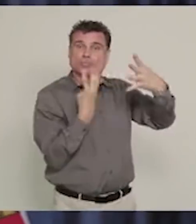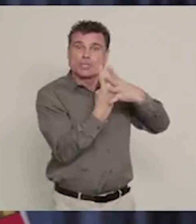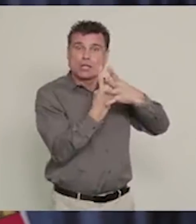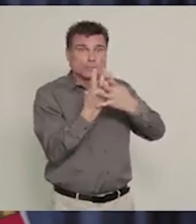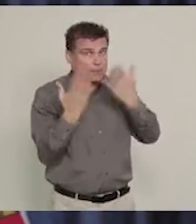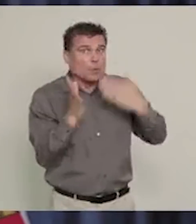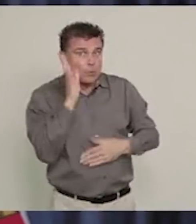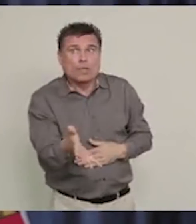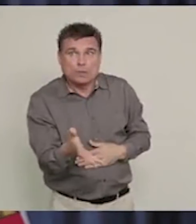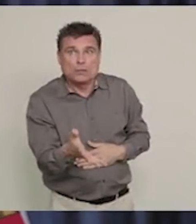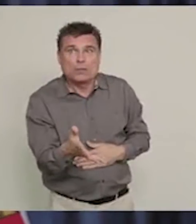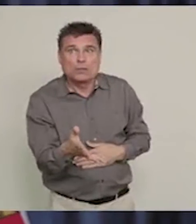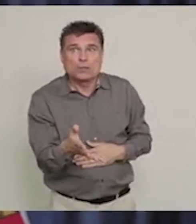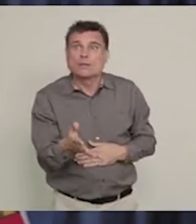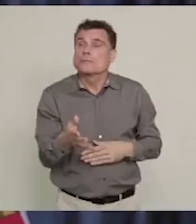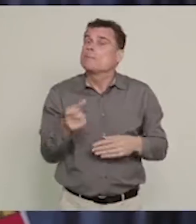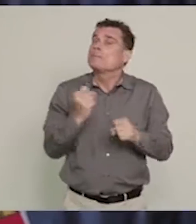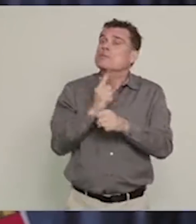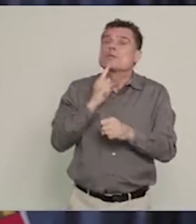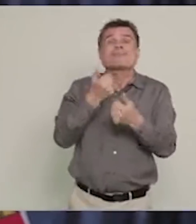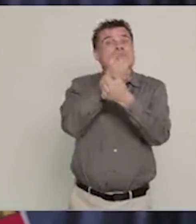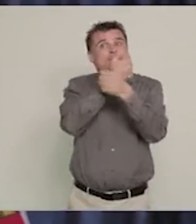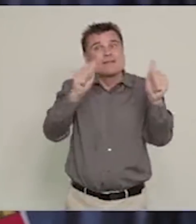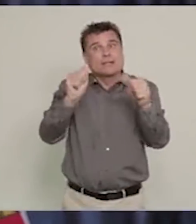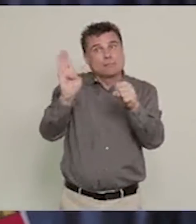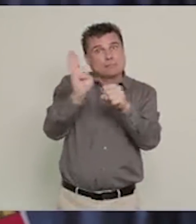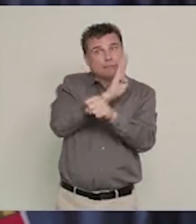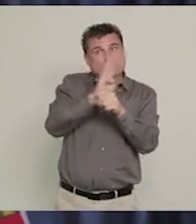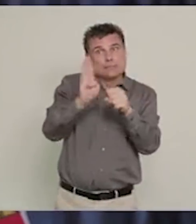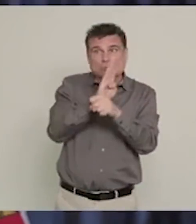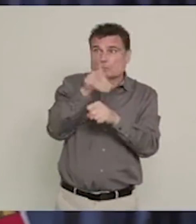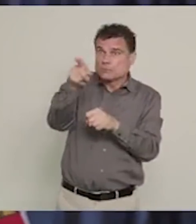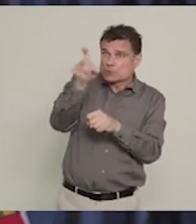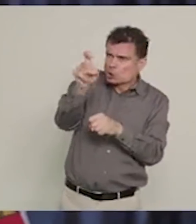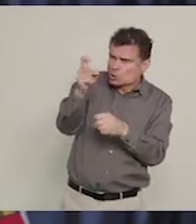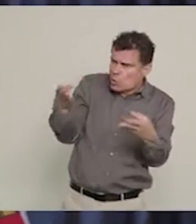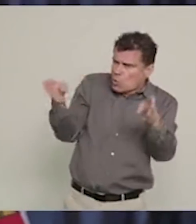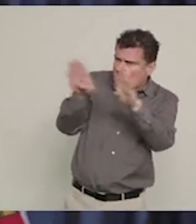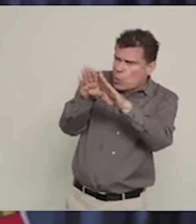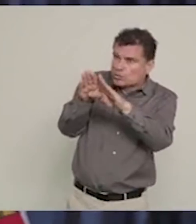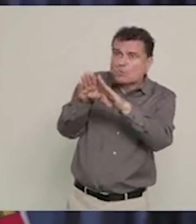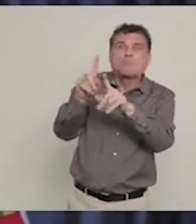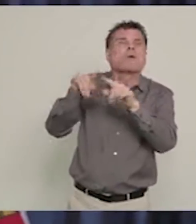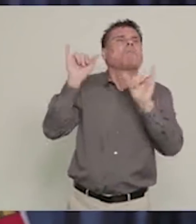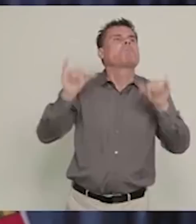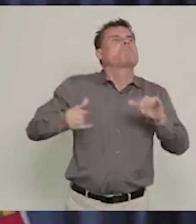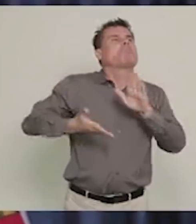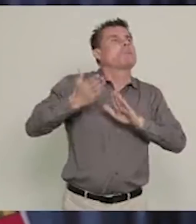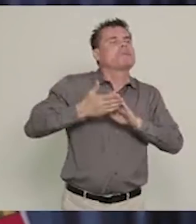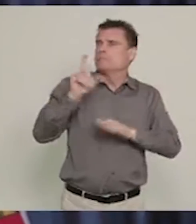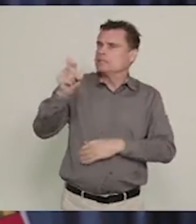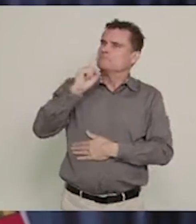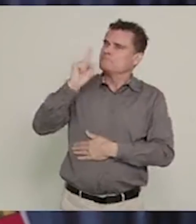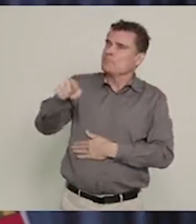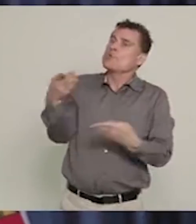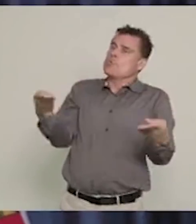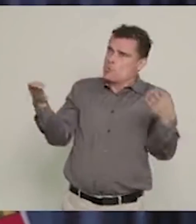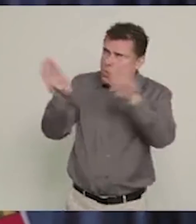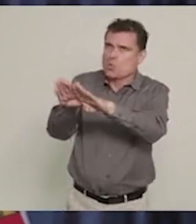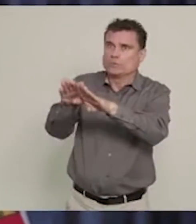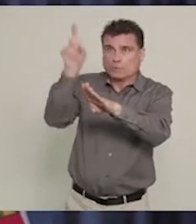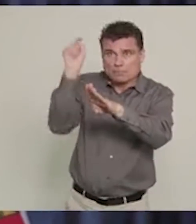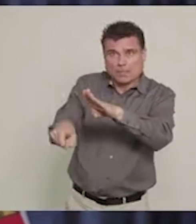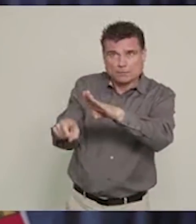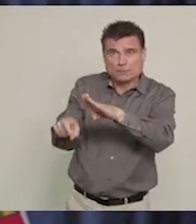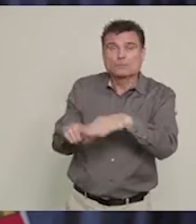and that gatherings of more than 50 people don't take place. I want to commend the passion and dedication of